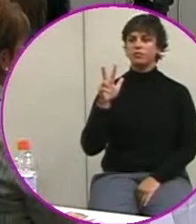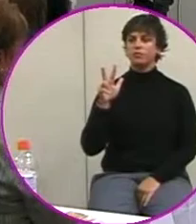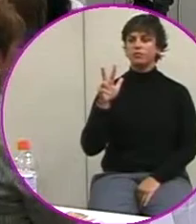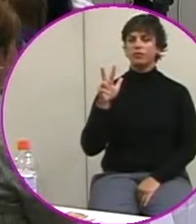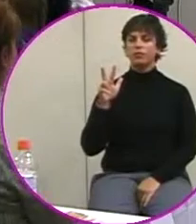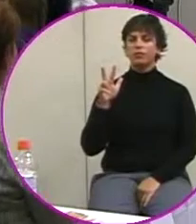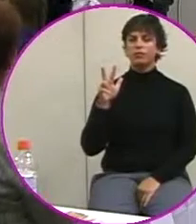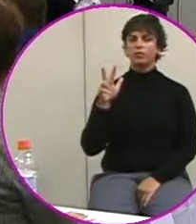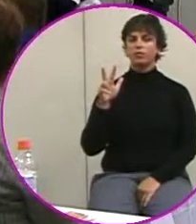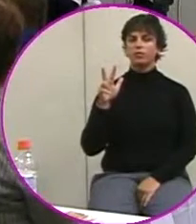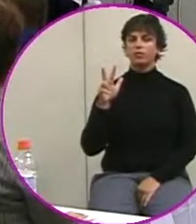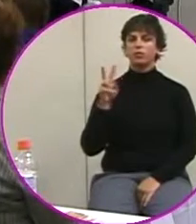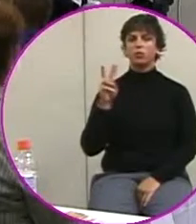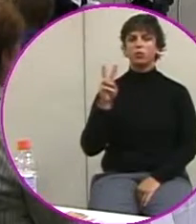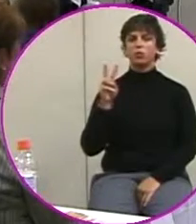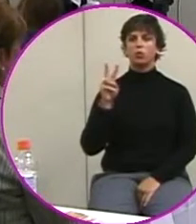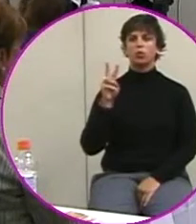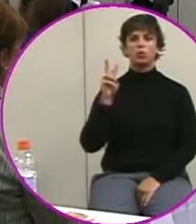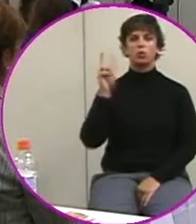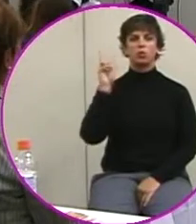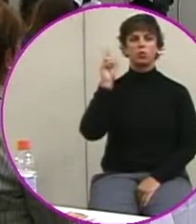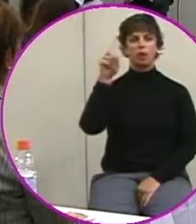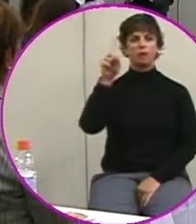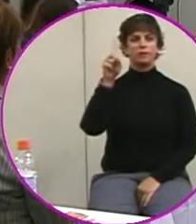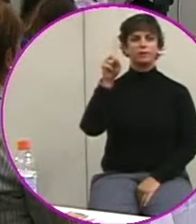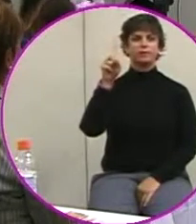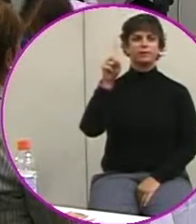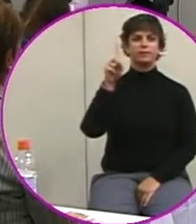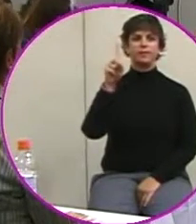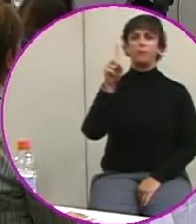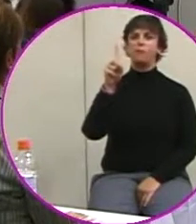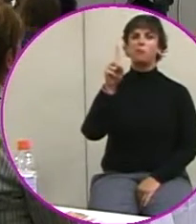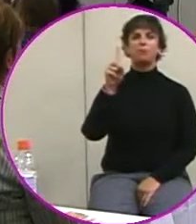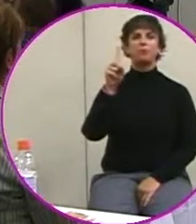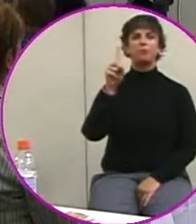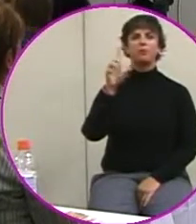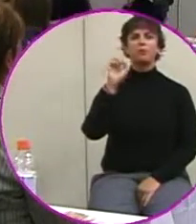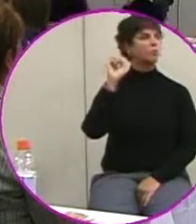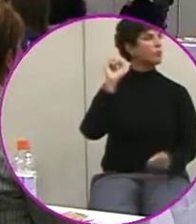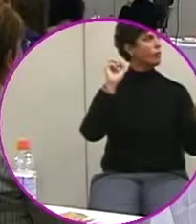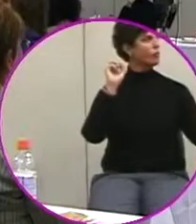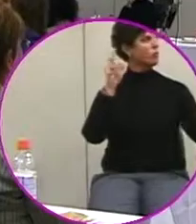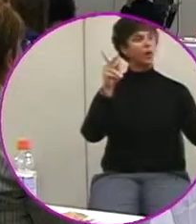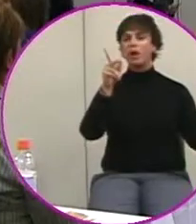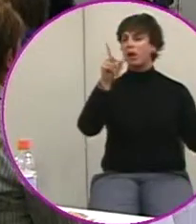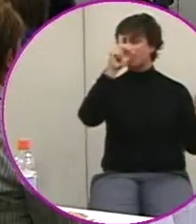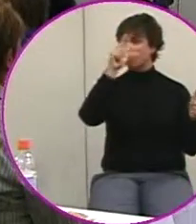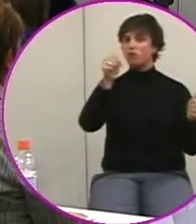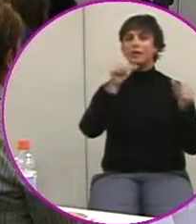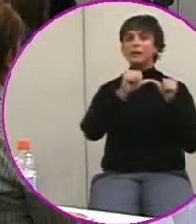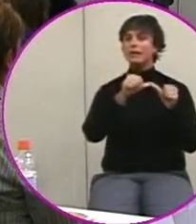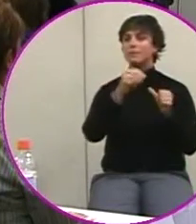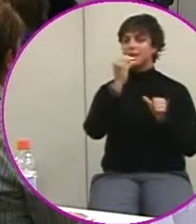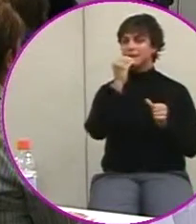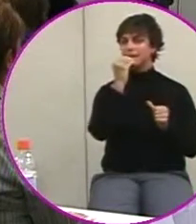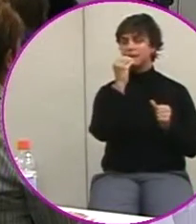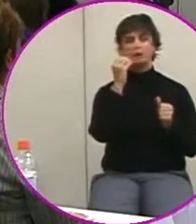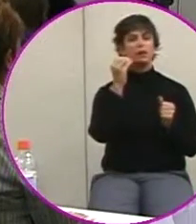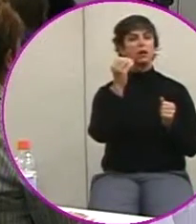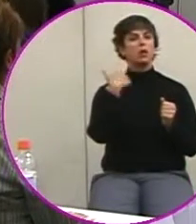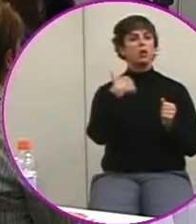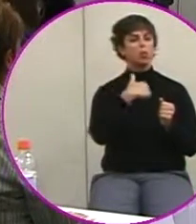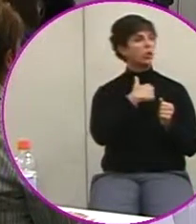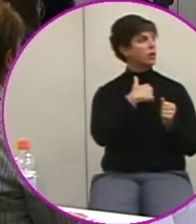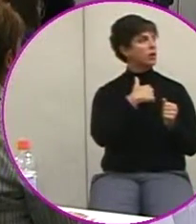3, 2, and 1. Okay, feel free to continue eating. We